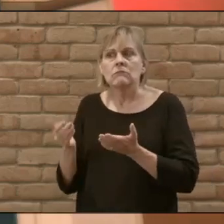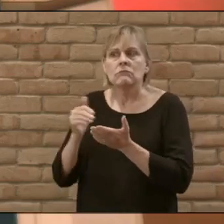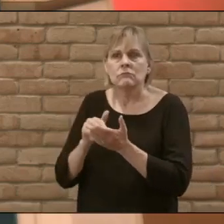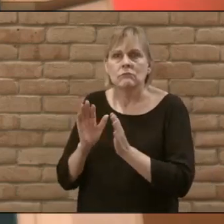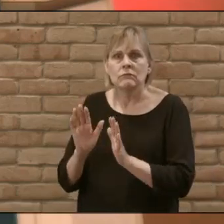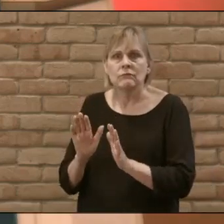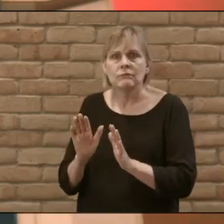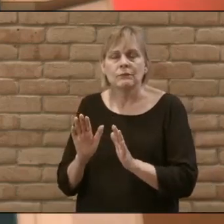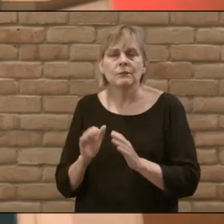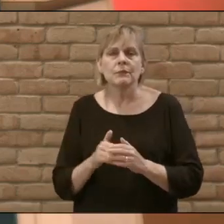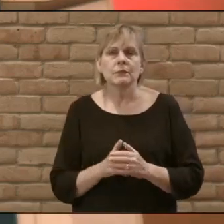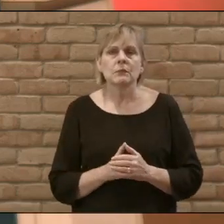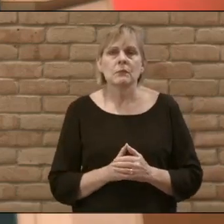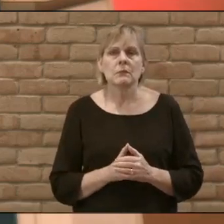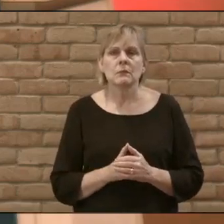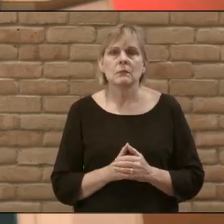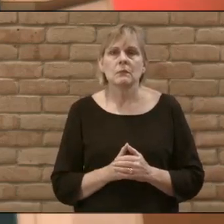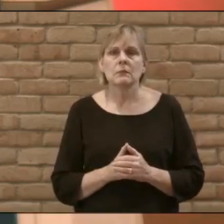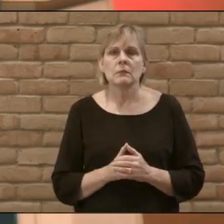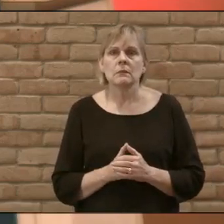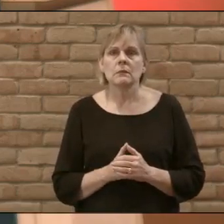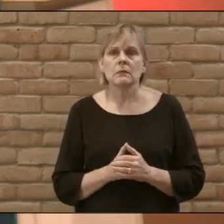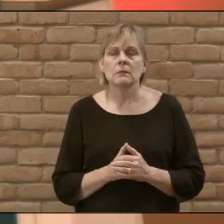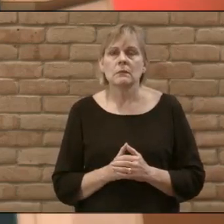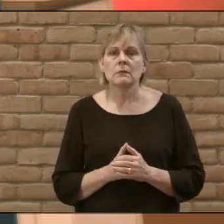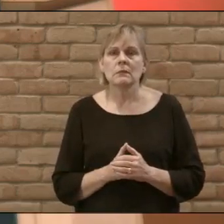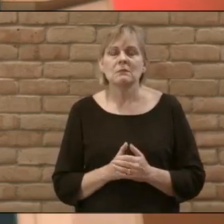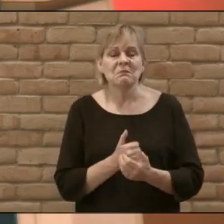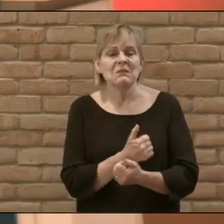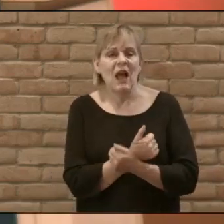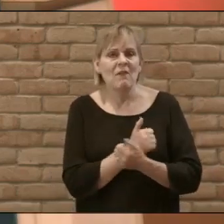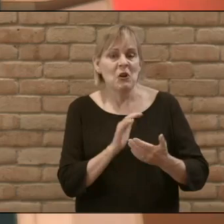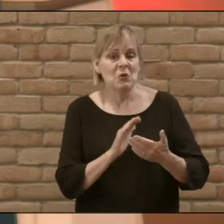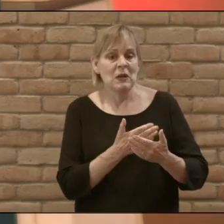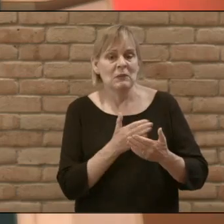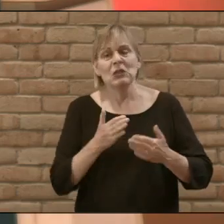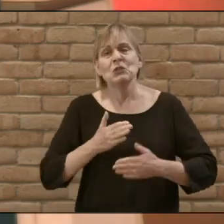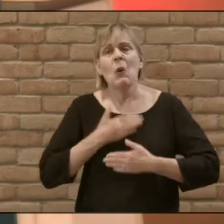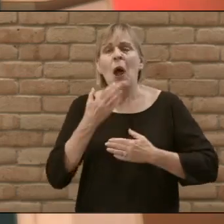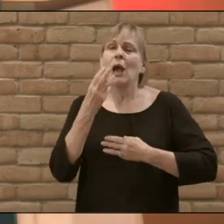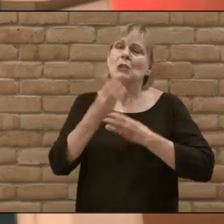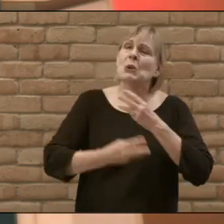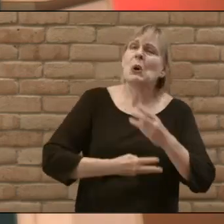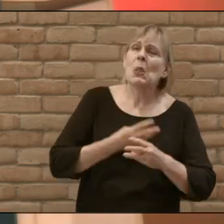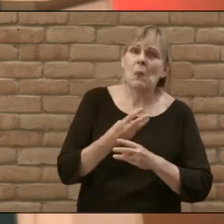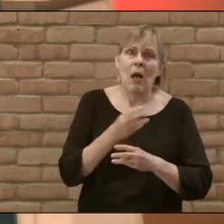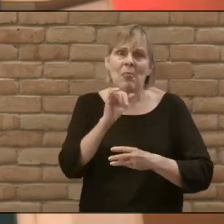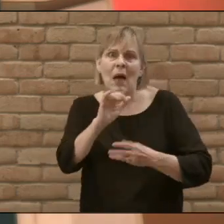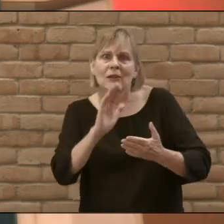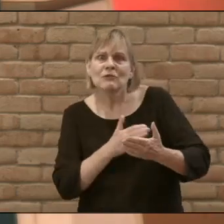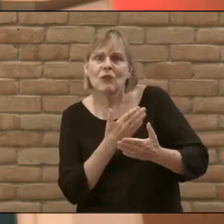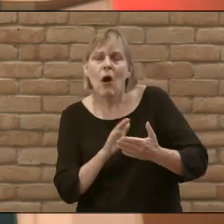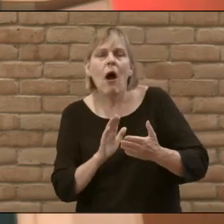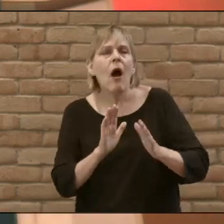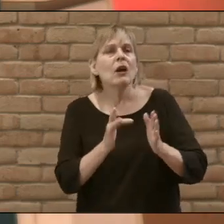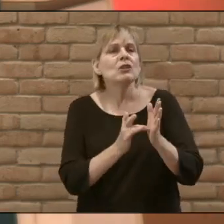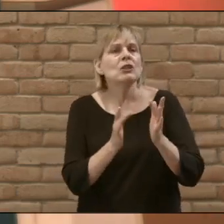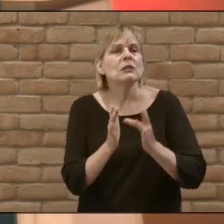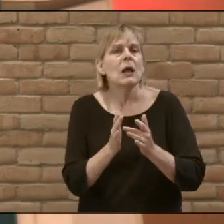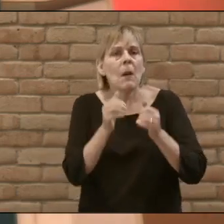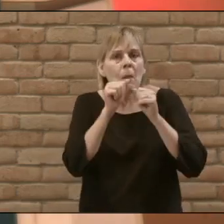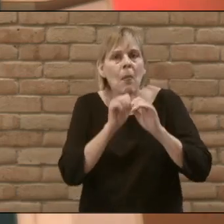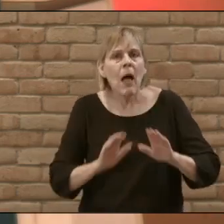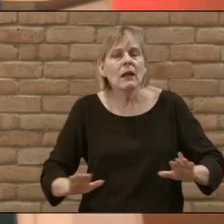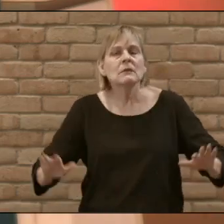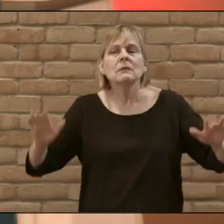in the words of the beloved Christmas hymn joy to the world he comes to make his blessings